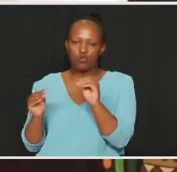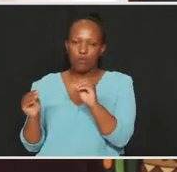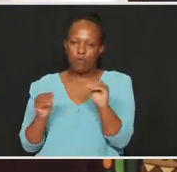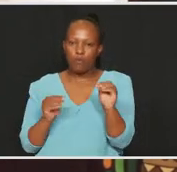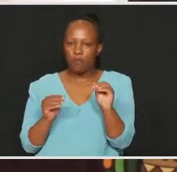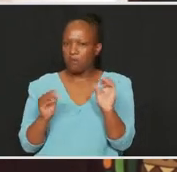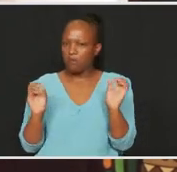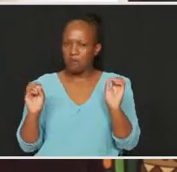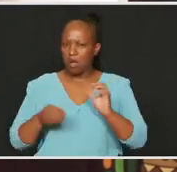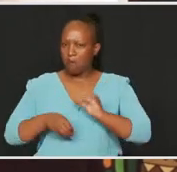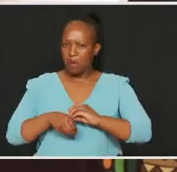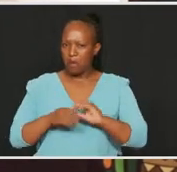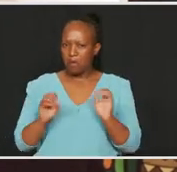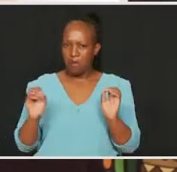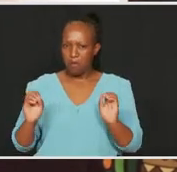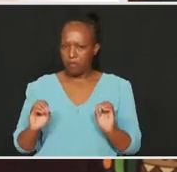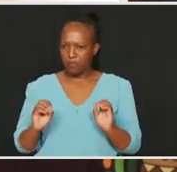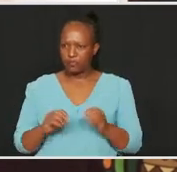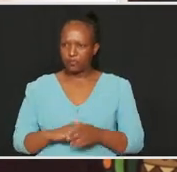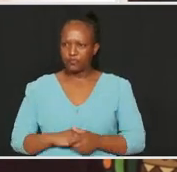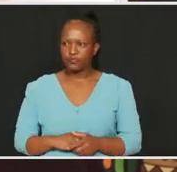one had a problem